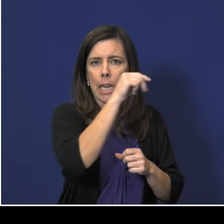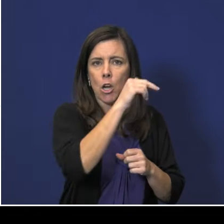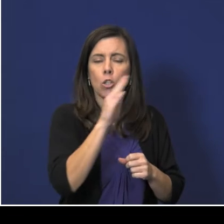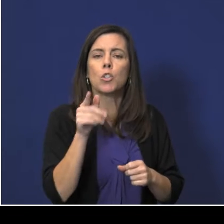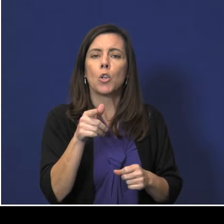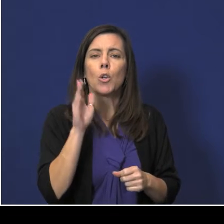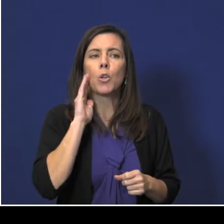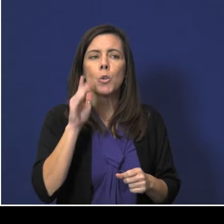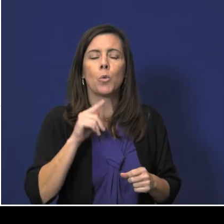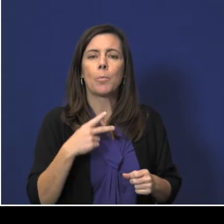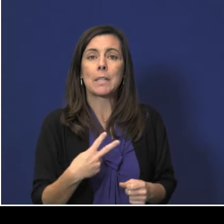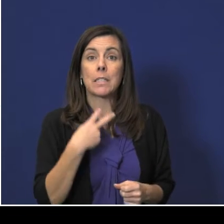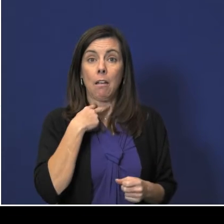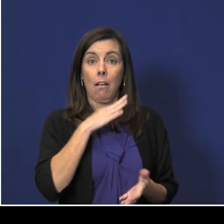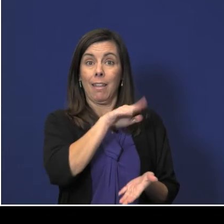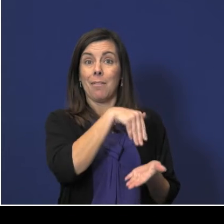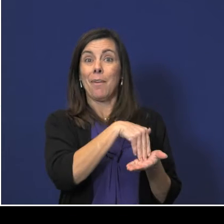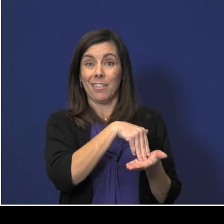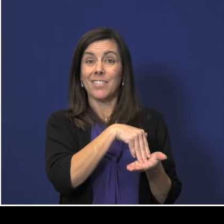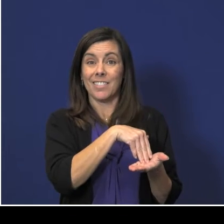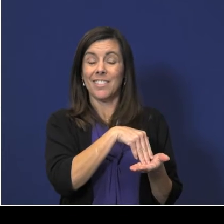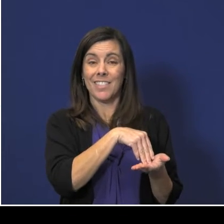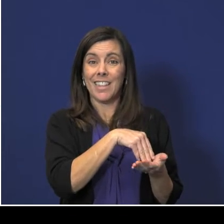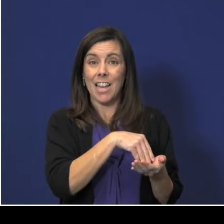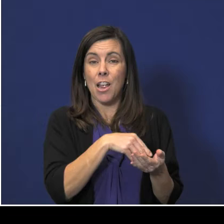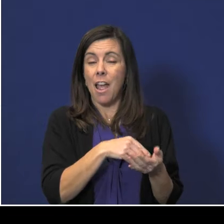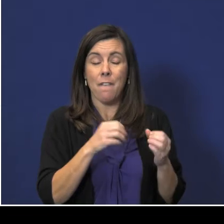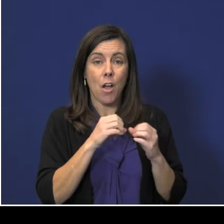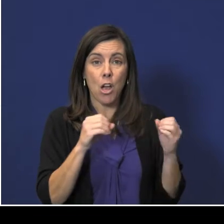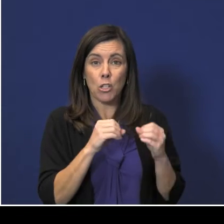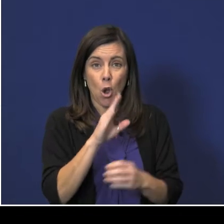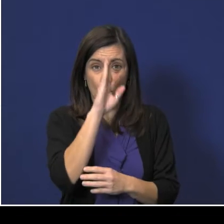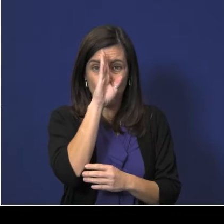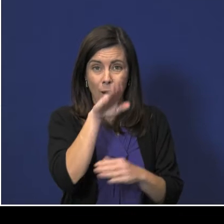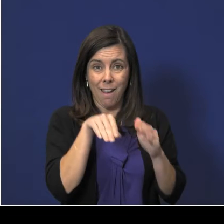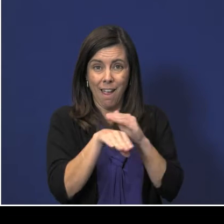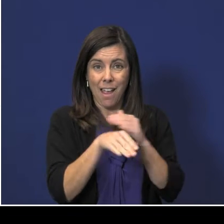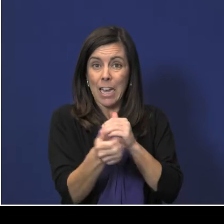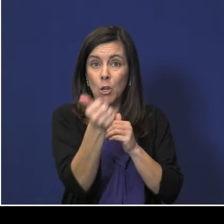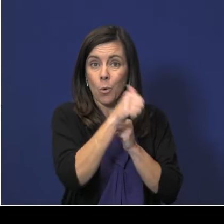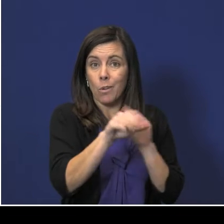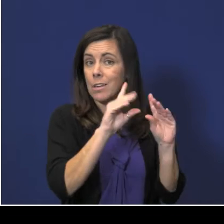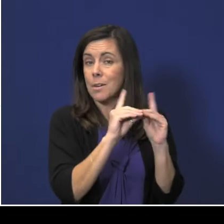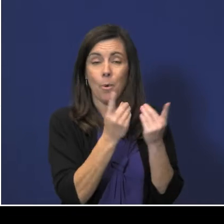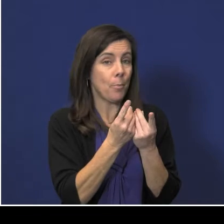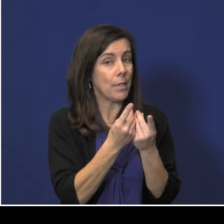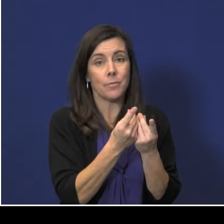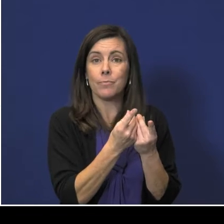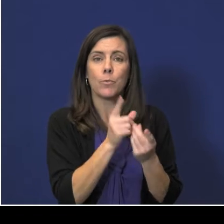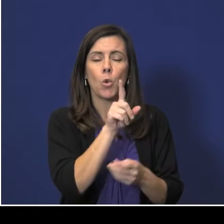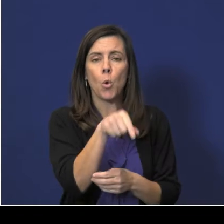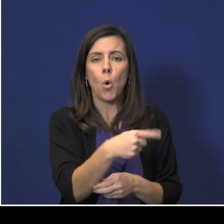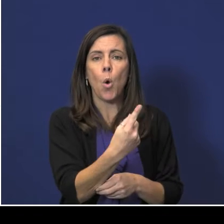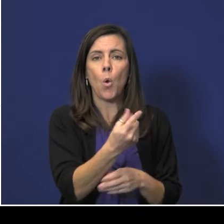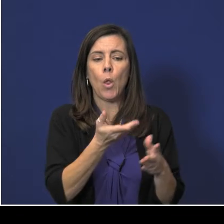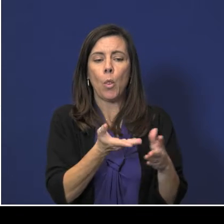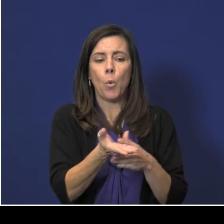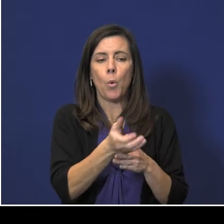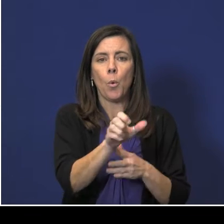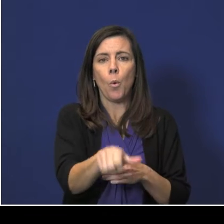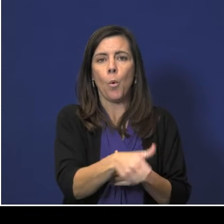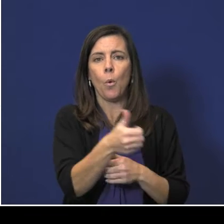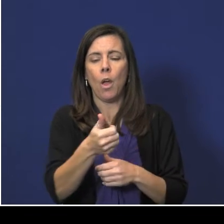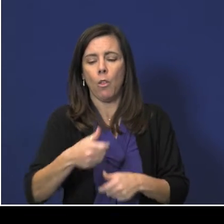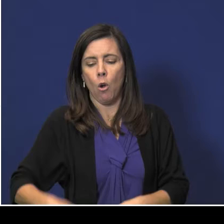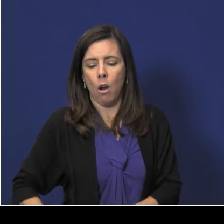kind of trapped in the middle, and then there will be no direct access to any kind of department. That will be only granted through other card access or